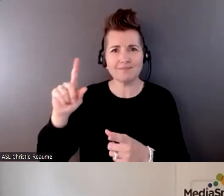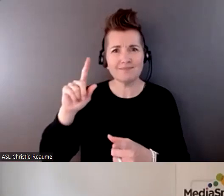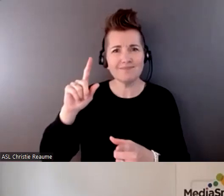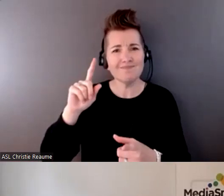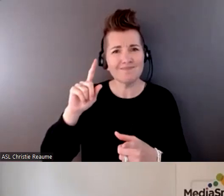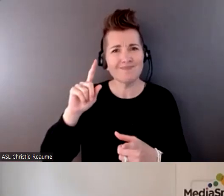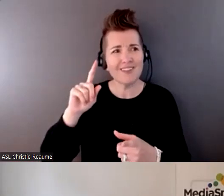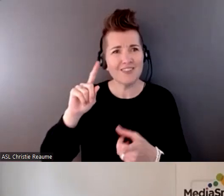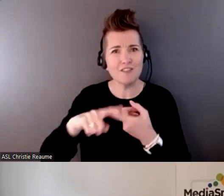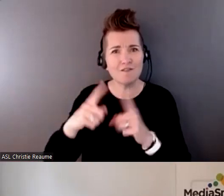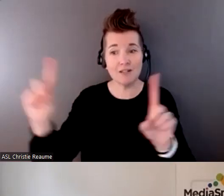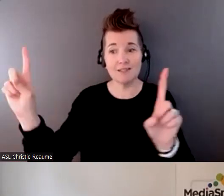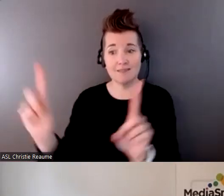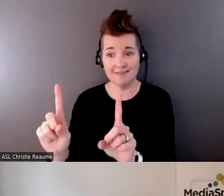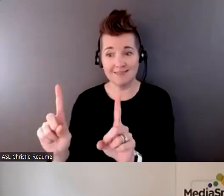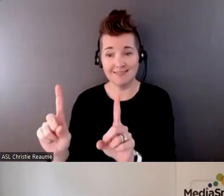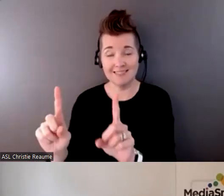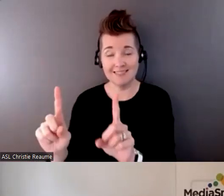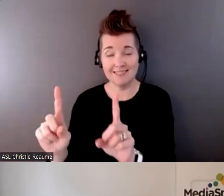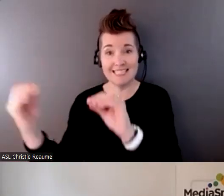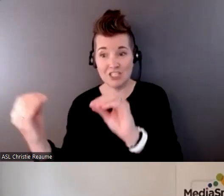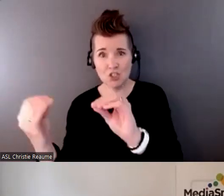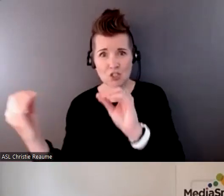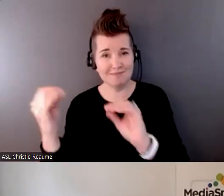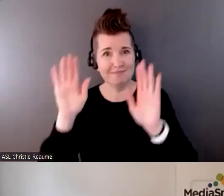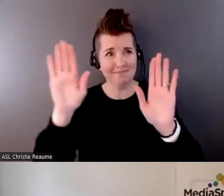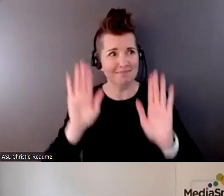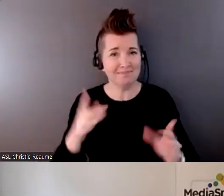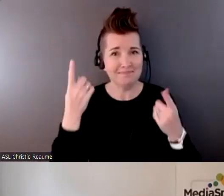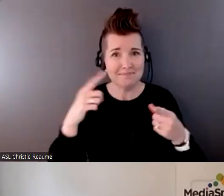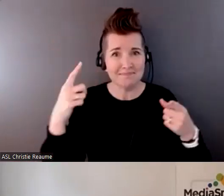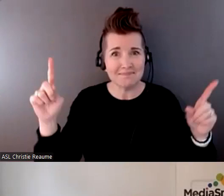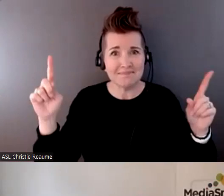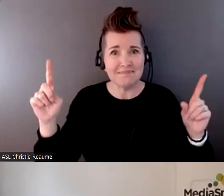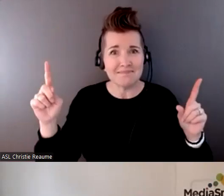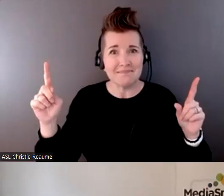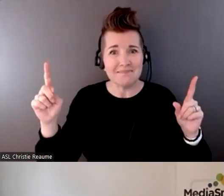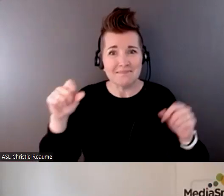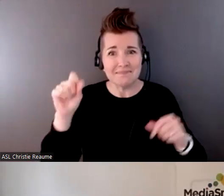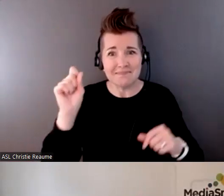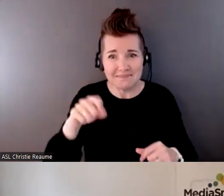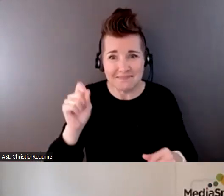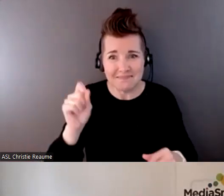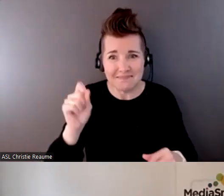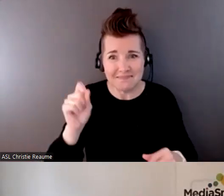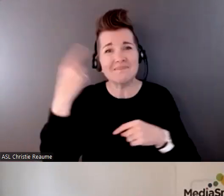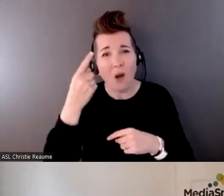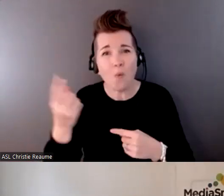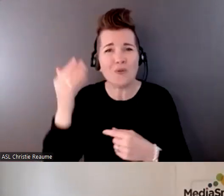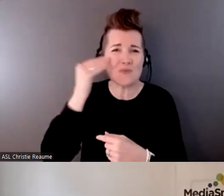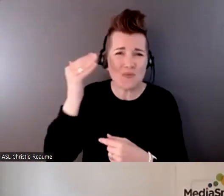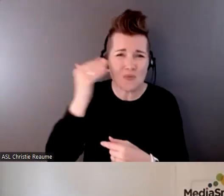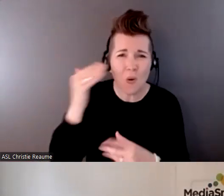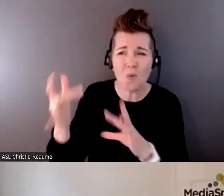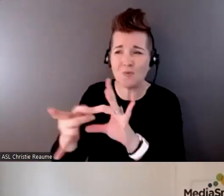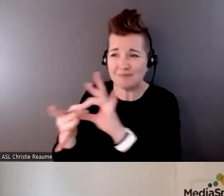popular because I think um well many of us have always thought you know building relationship between cohorts and having people from